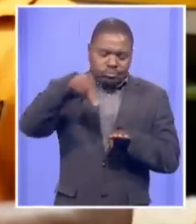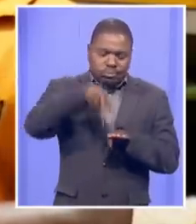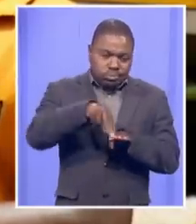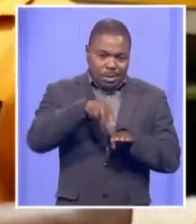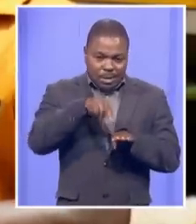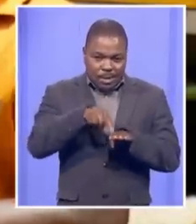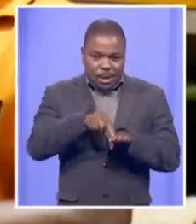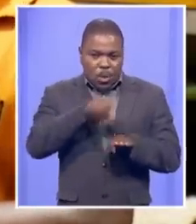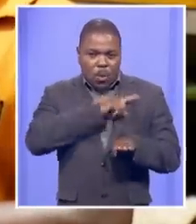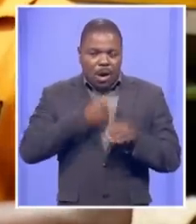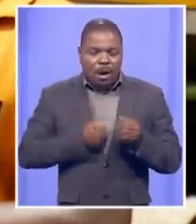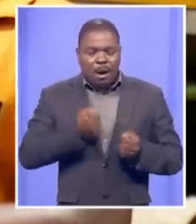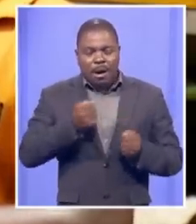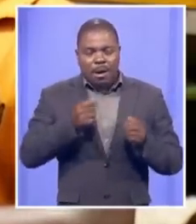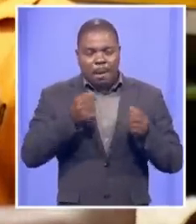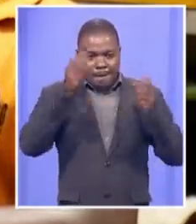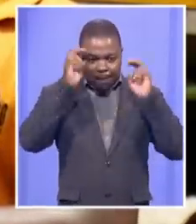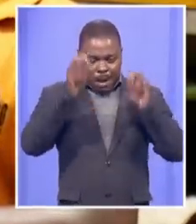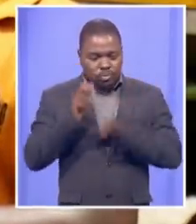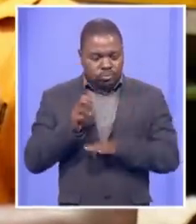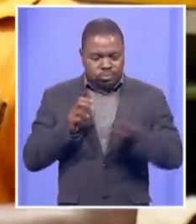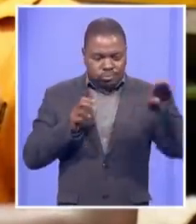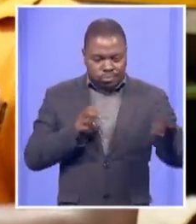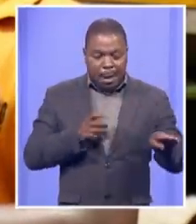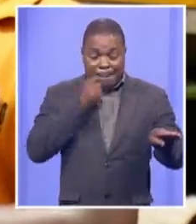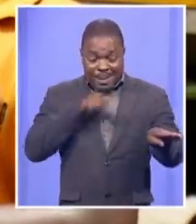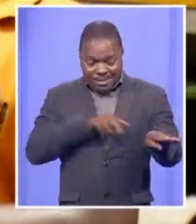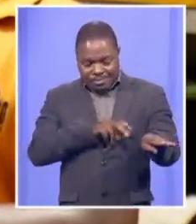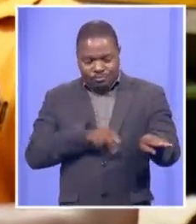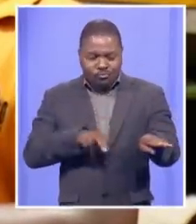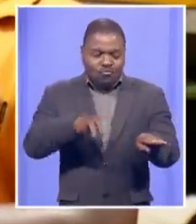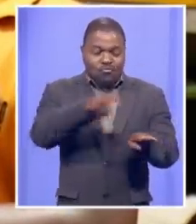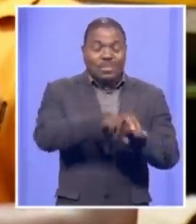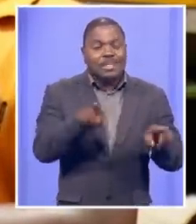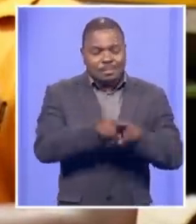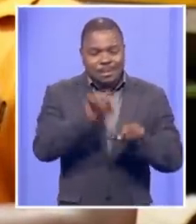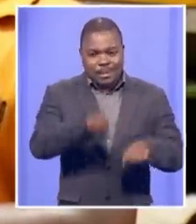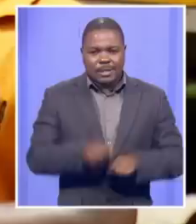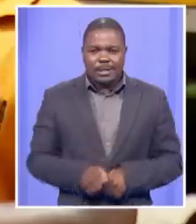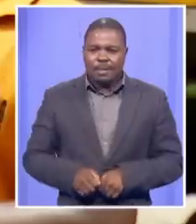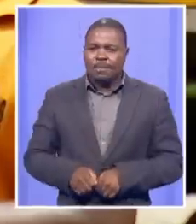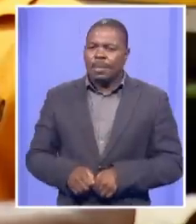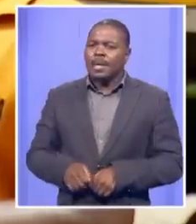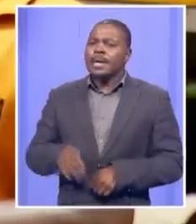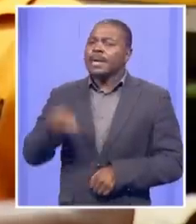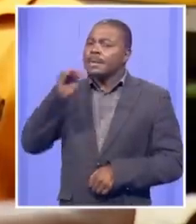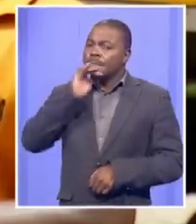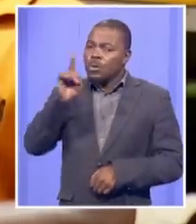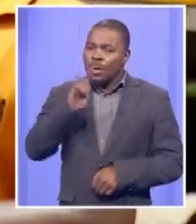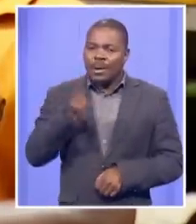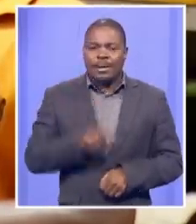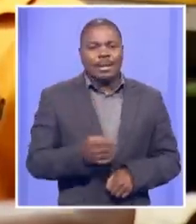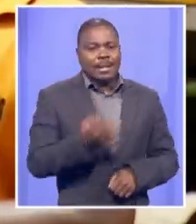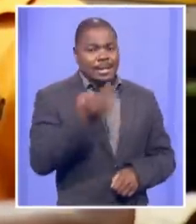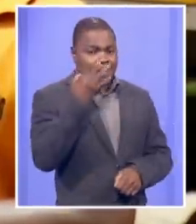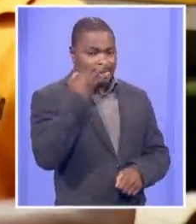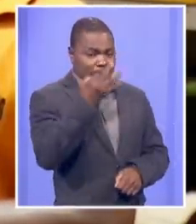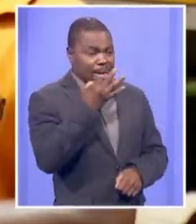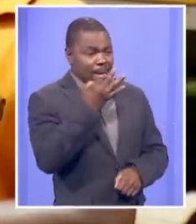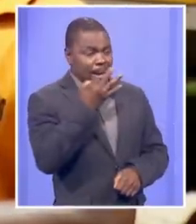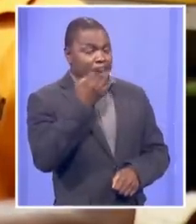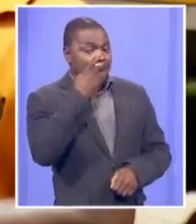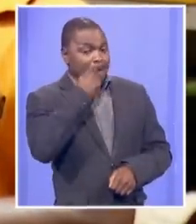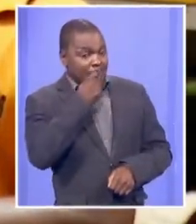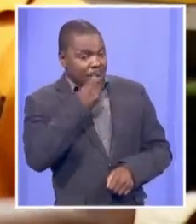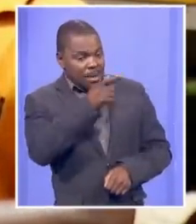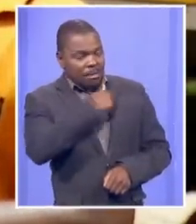the driver parked aside. So in essence, there were 3 men that actually were robbing you on this particular bus this